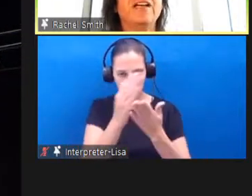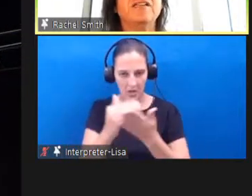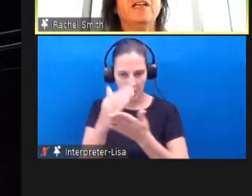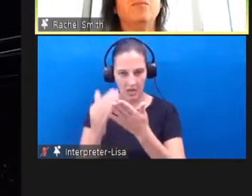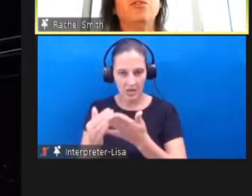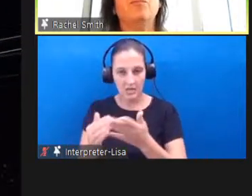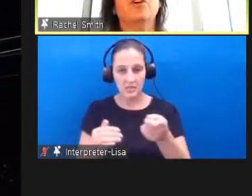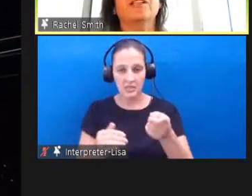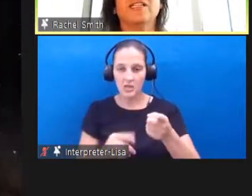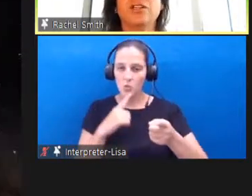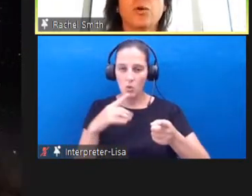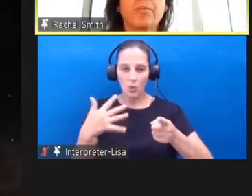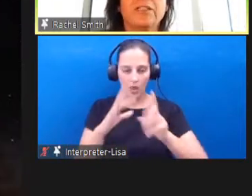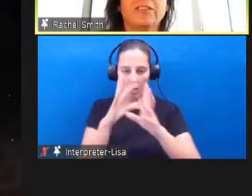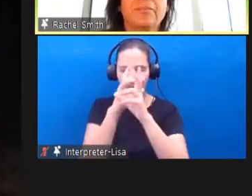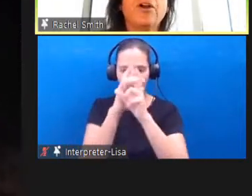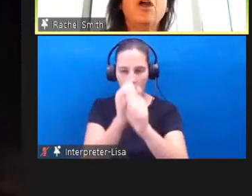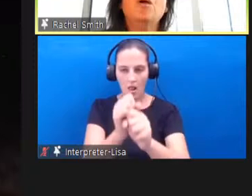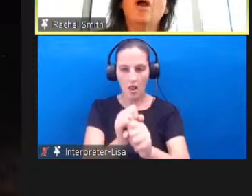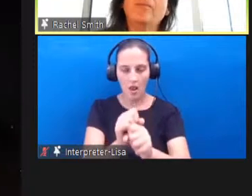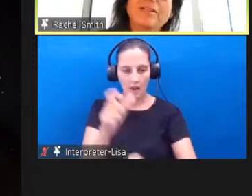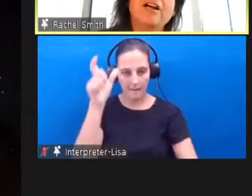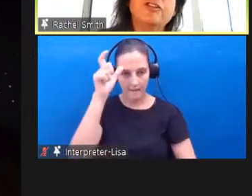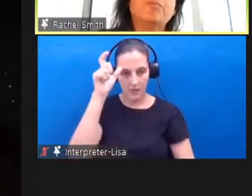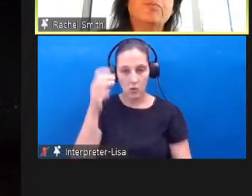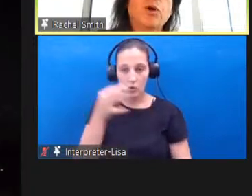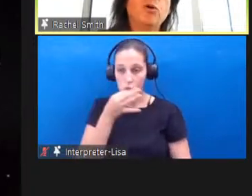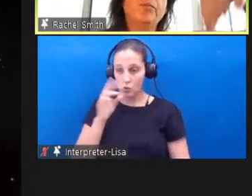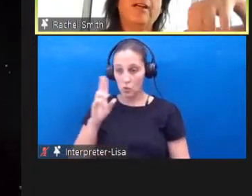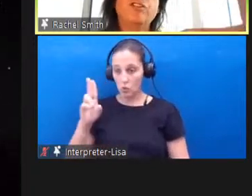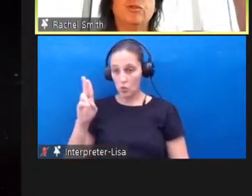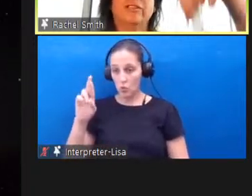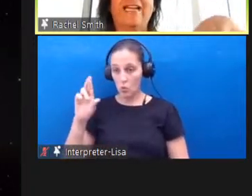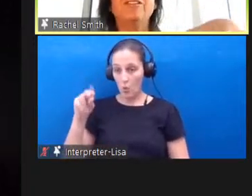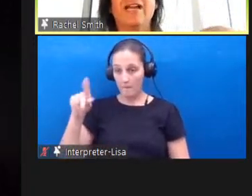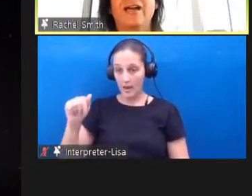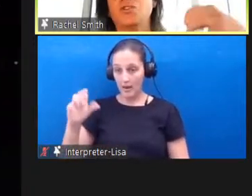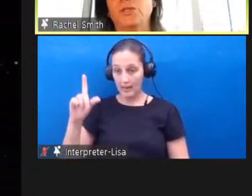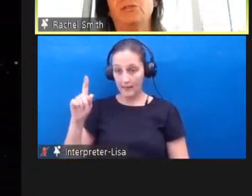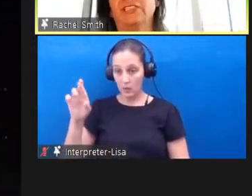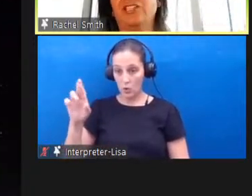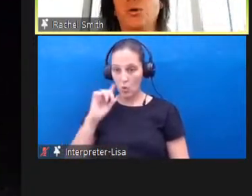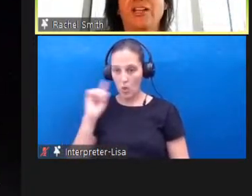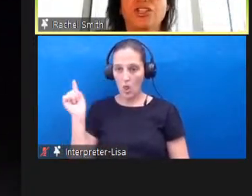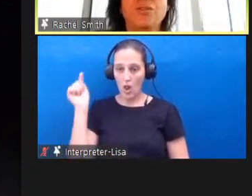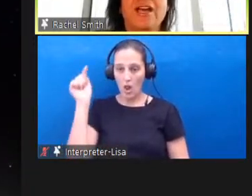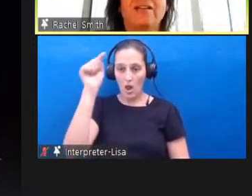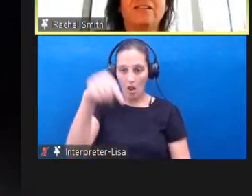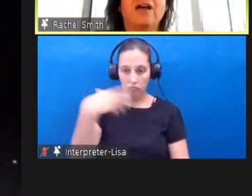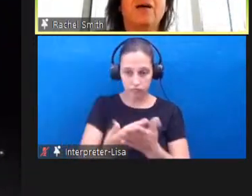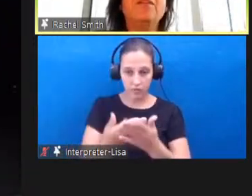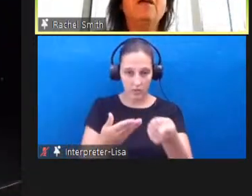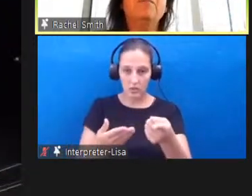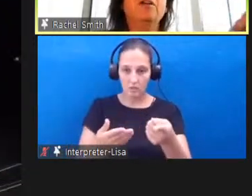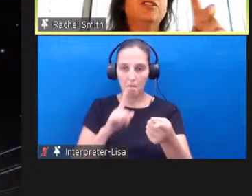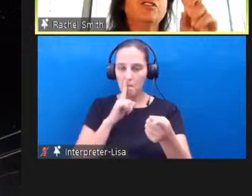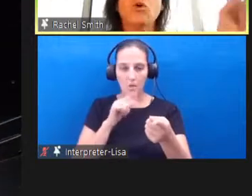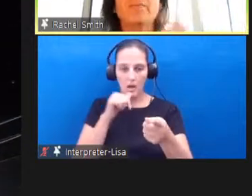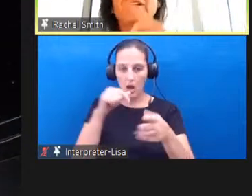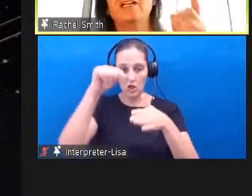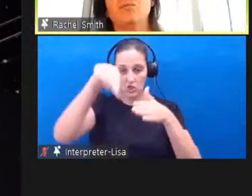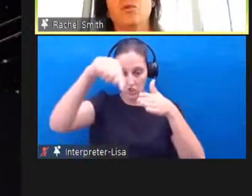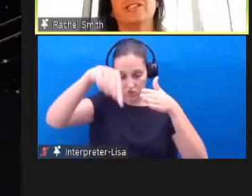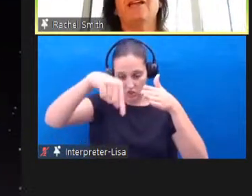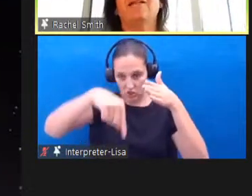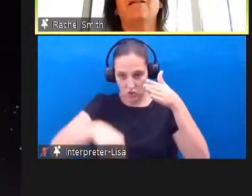it's a fascinating moon. And we're going to send Europa Clipper, probably not to probe and drill down yet because we don't really know how to do that, but to